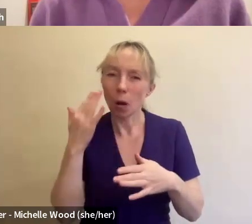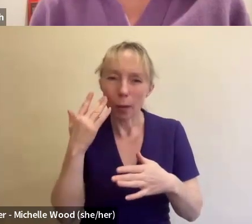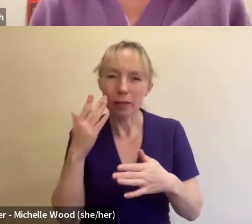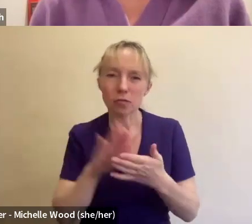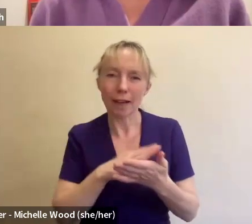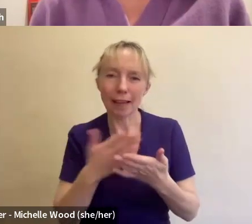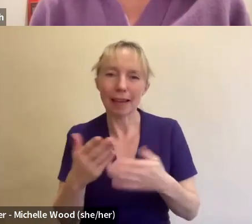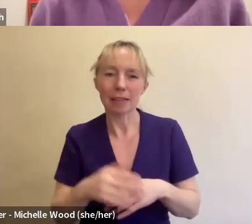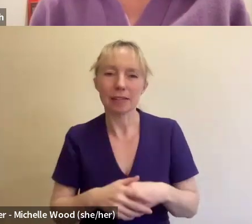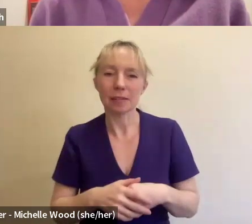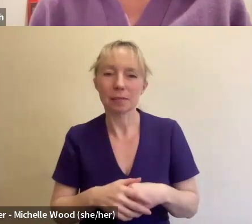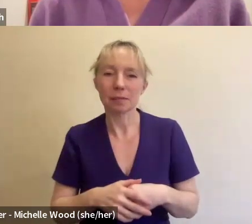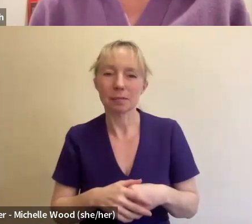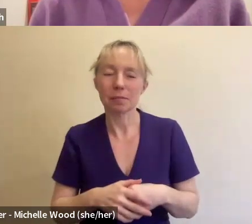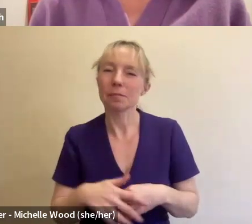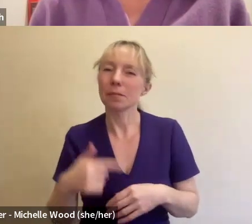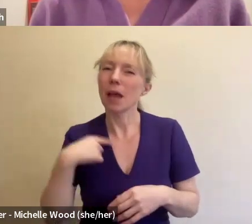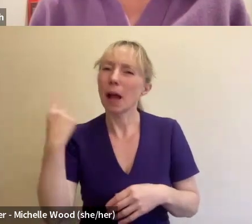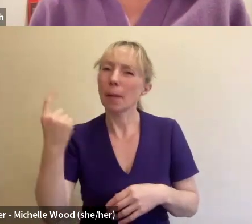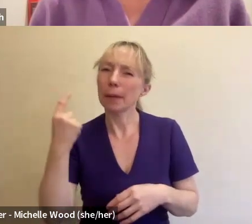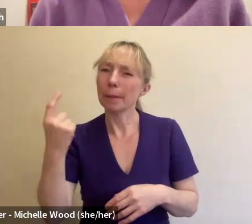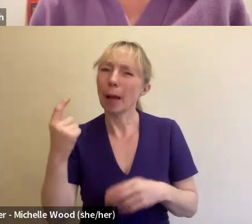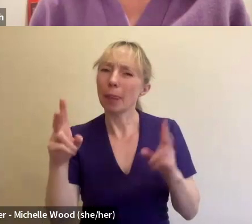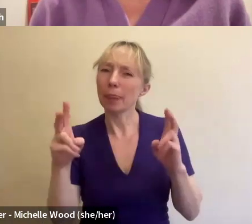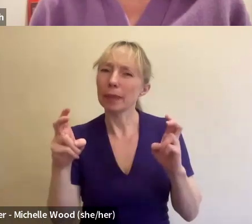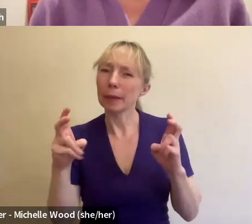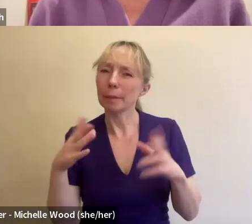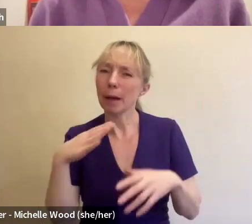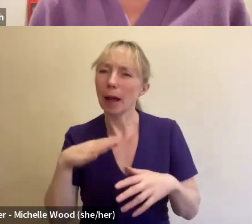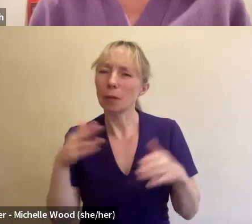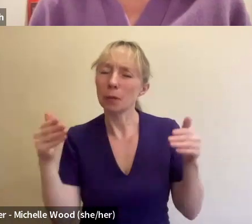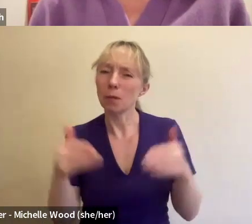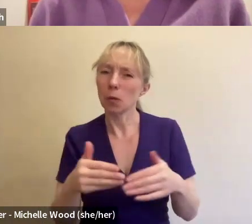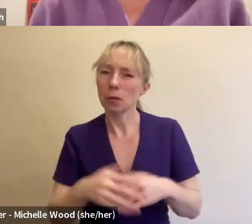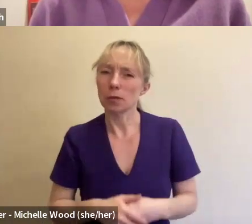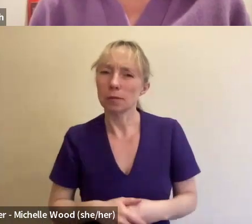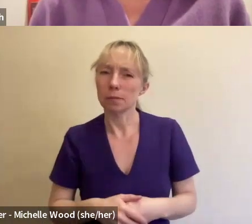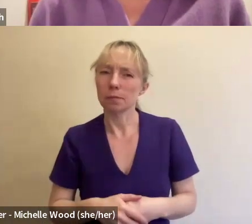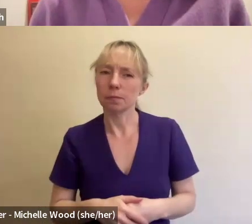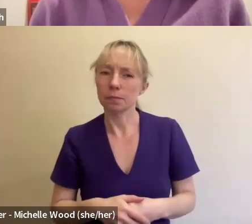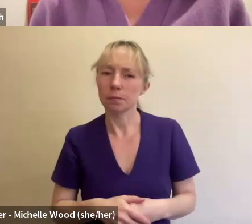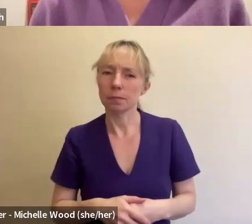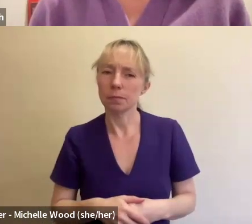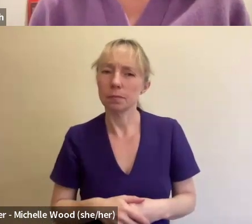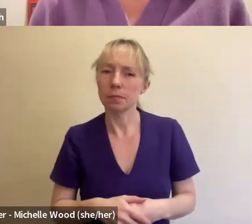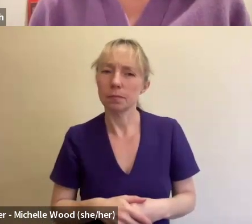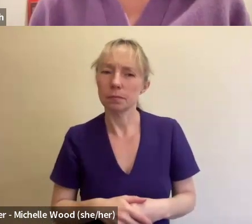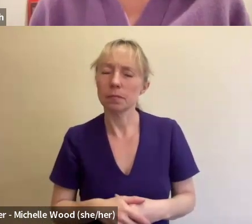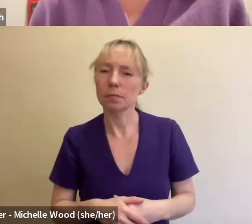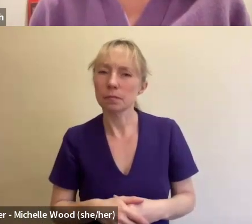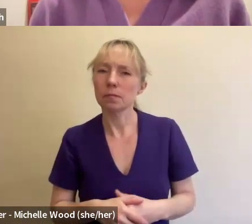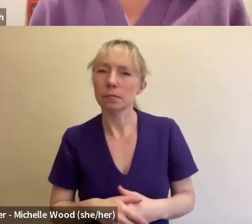Like if I'm thinking about a theme that I want to focus on, yes, I do contact